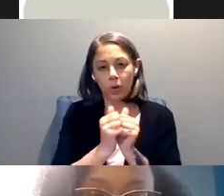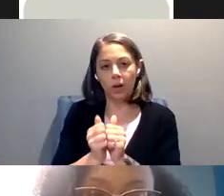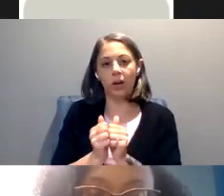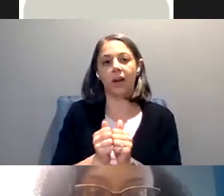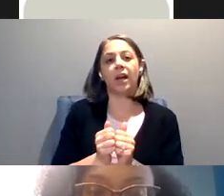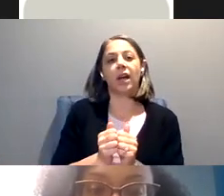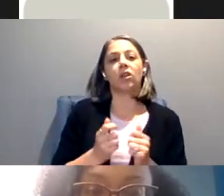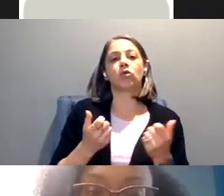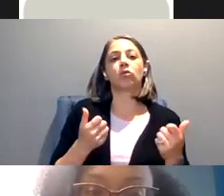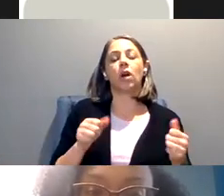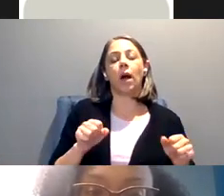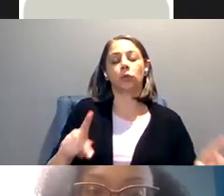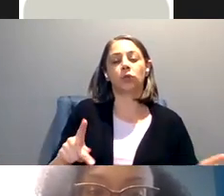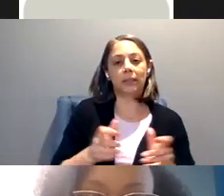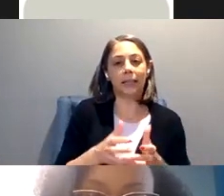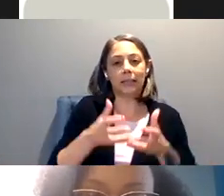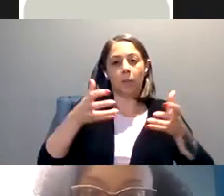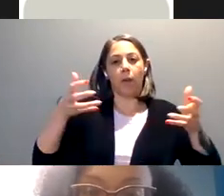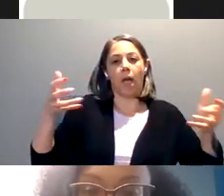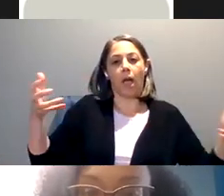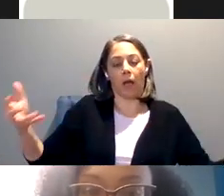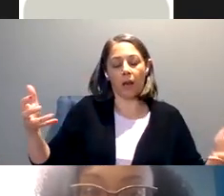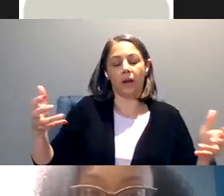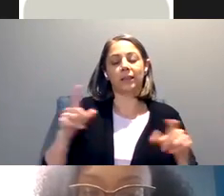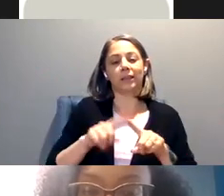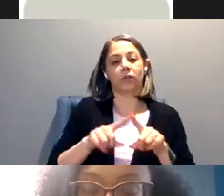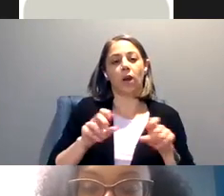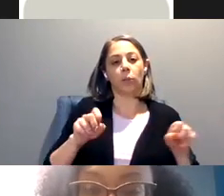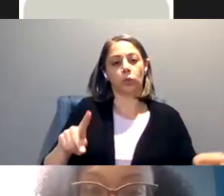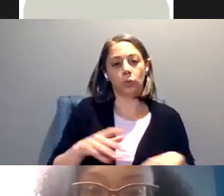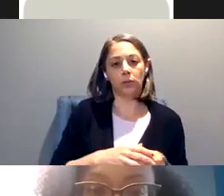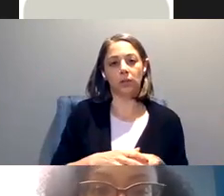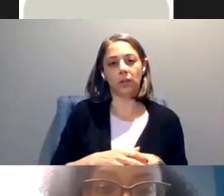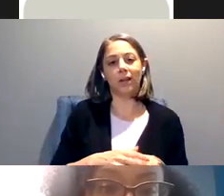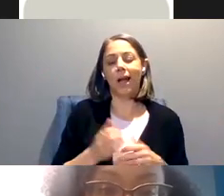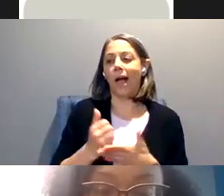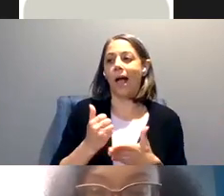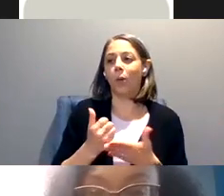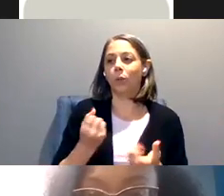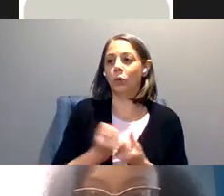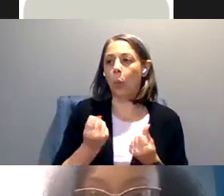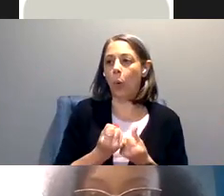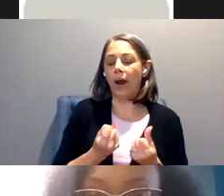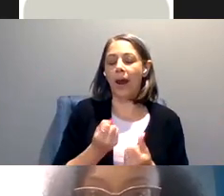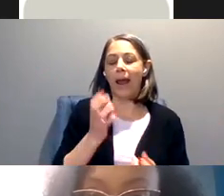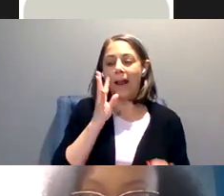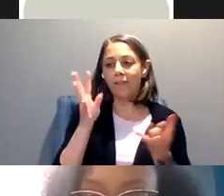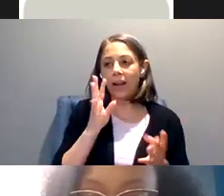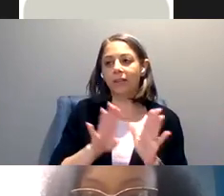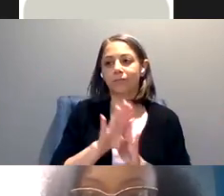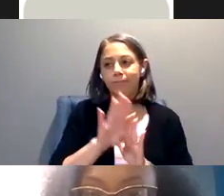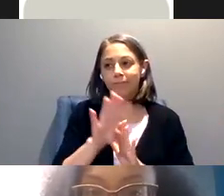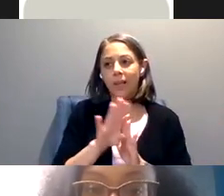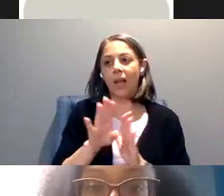and resources that are flowing through our neighborhoods to help support innovative housing and economic development